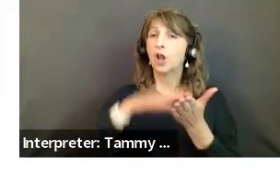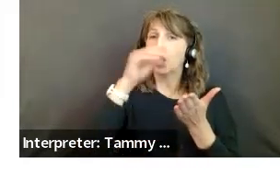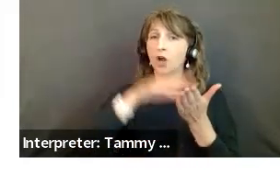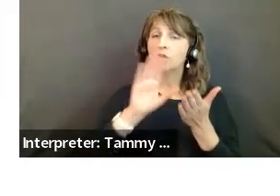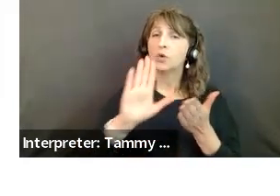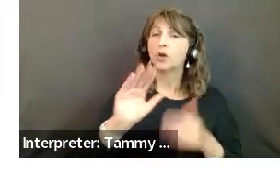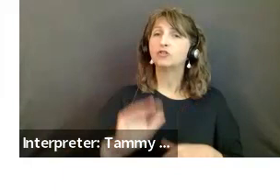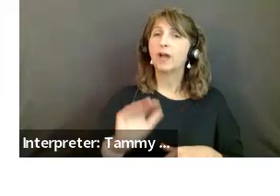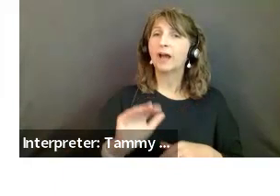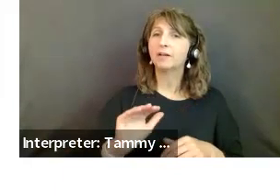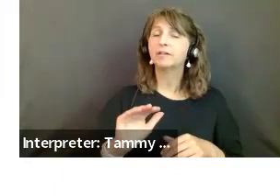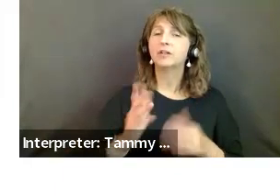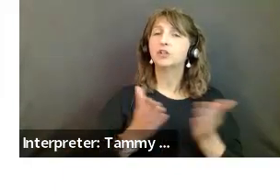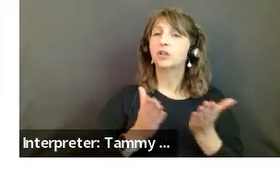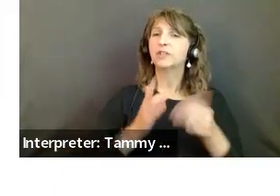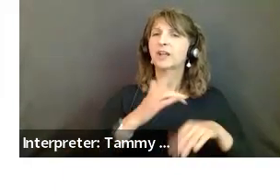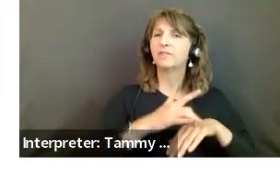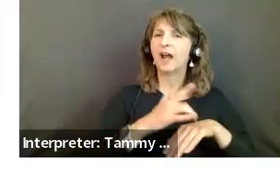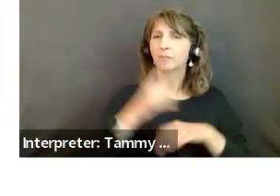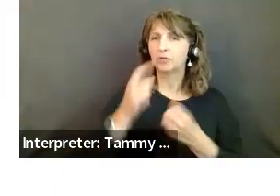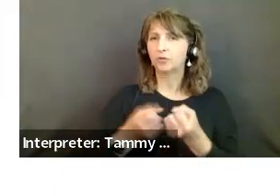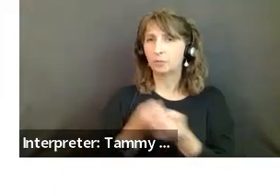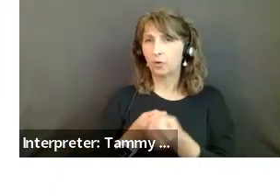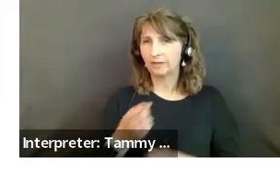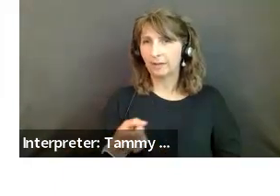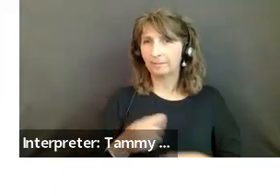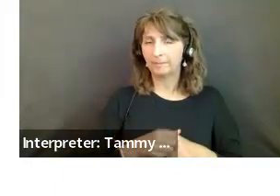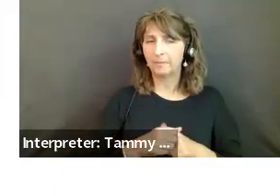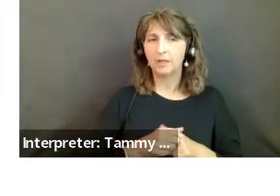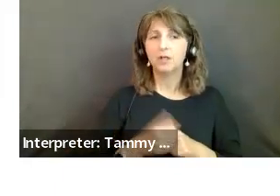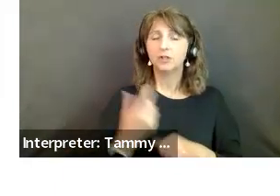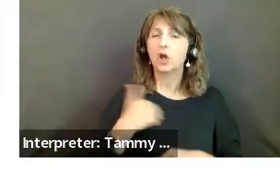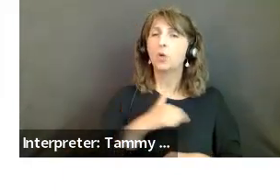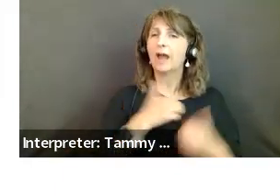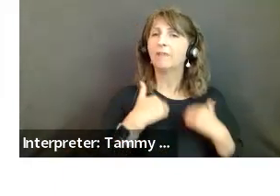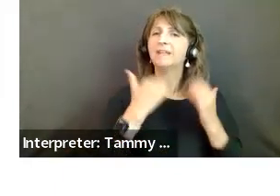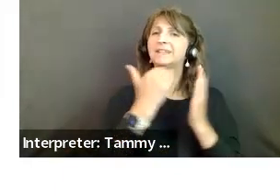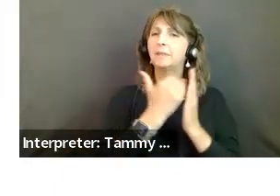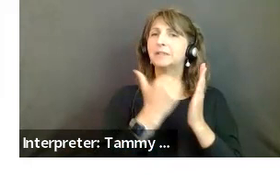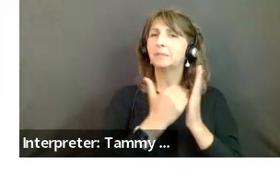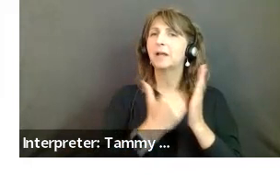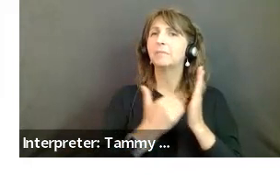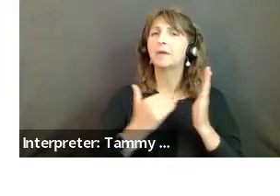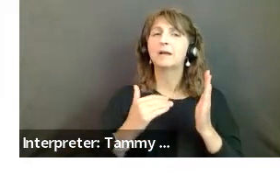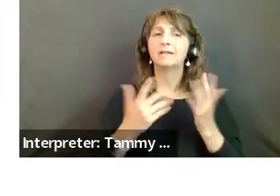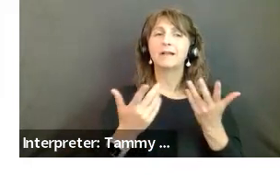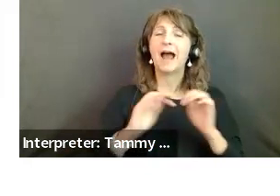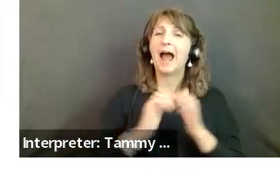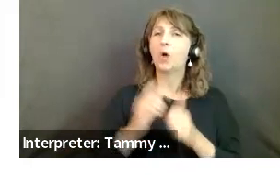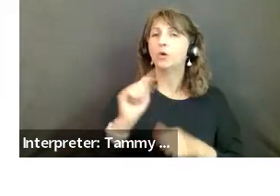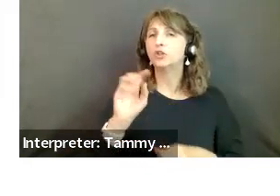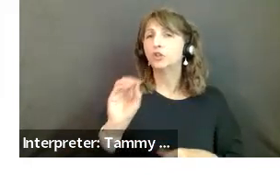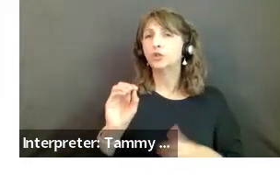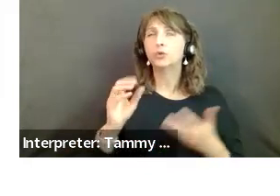So we have sort of step-by-step how-to guidance on, for example, how to apply for SSI,